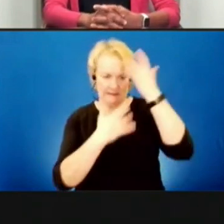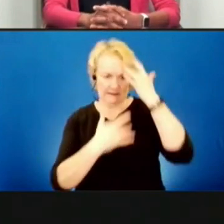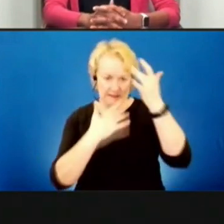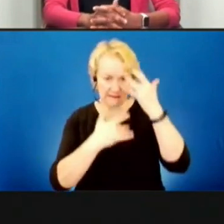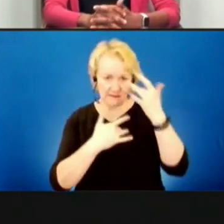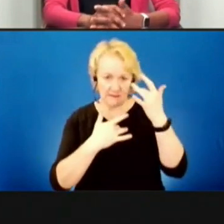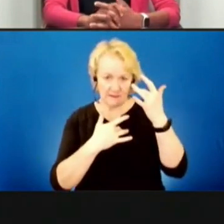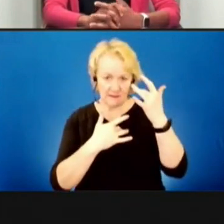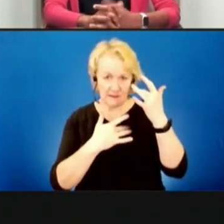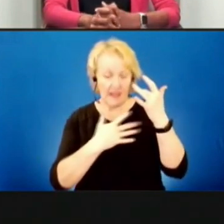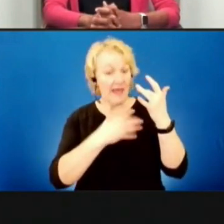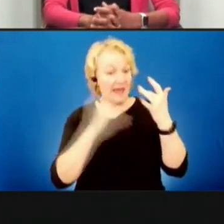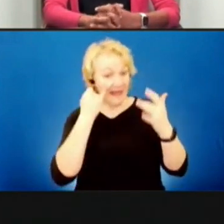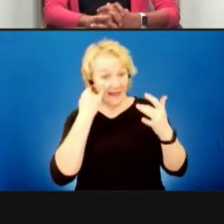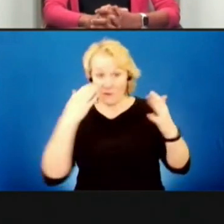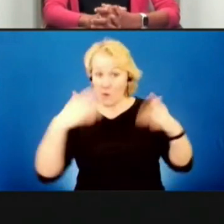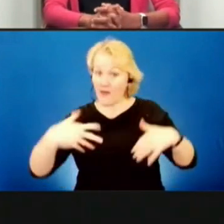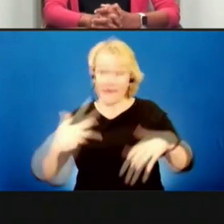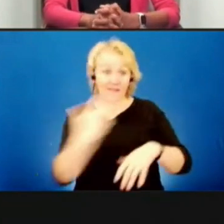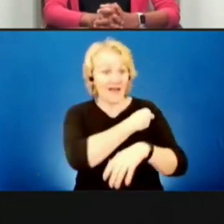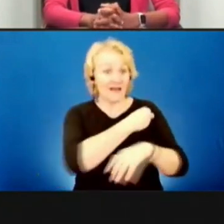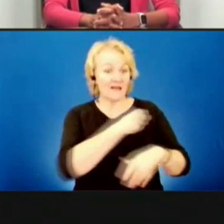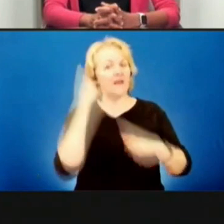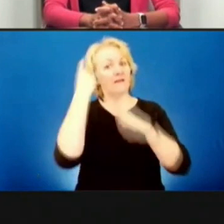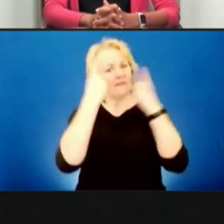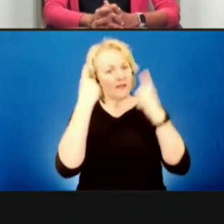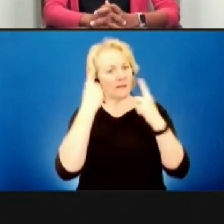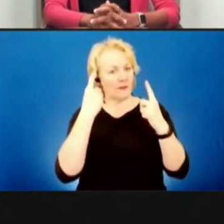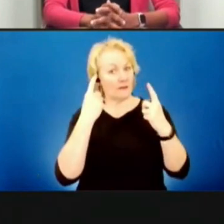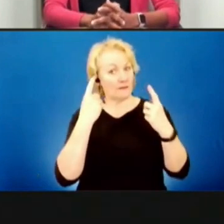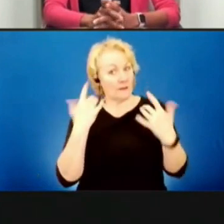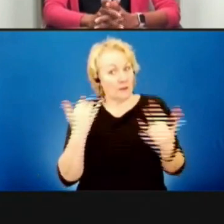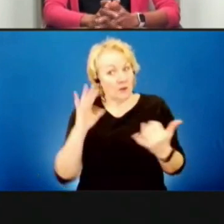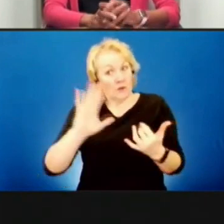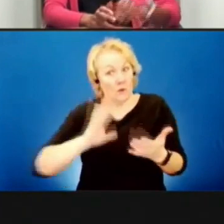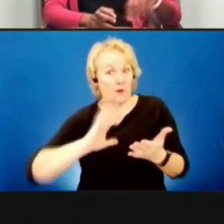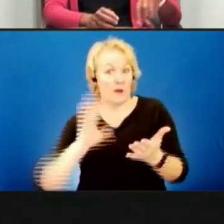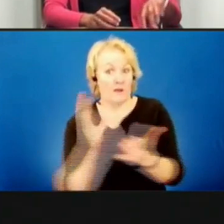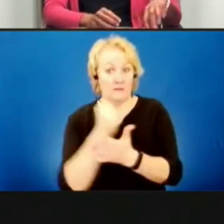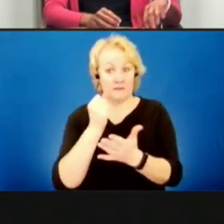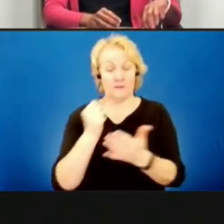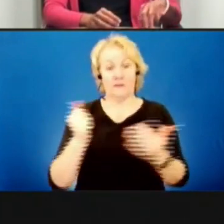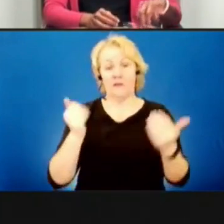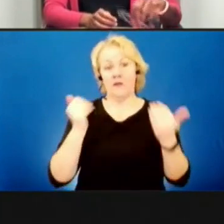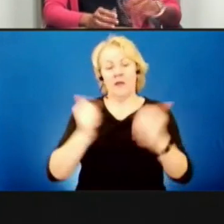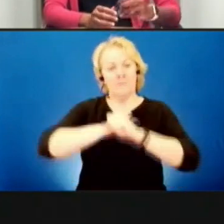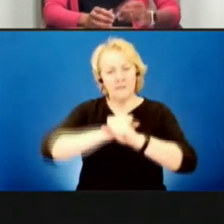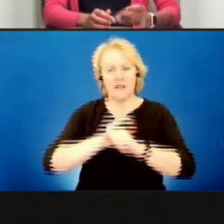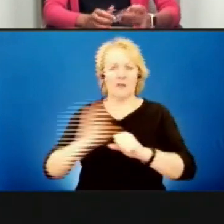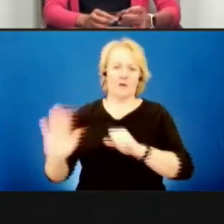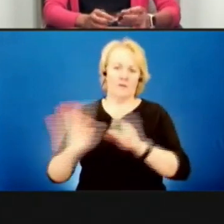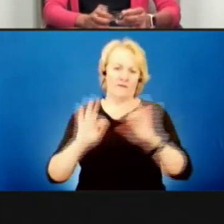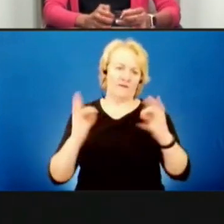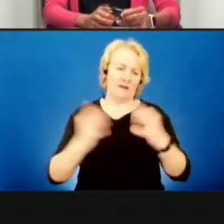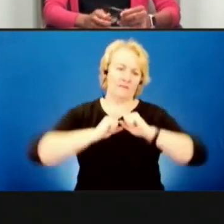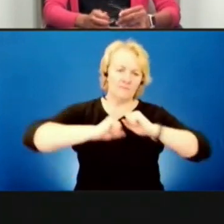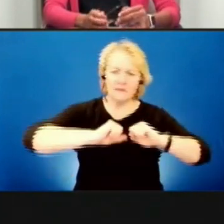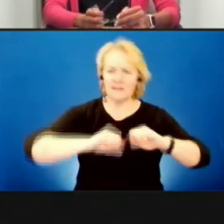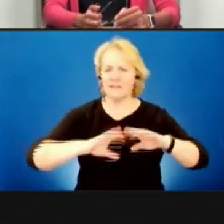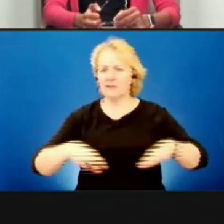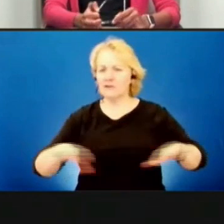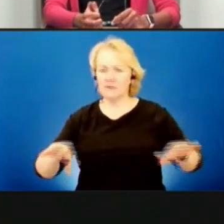disease. And if you haven't been vaccinated, think about this opportunity to take to protect your family, protect your children